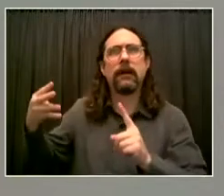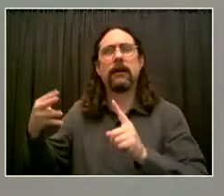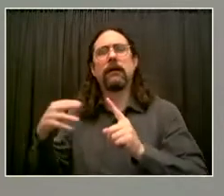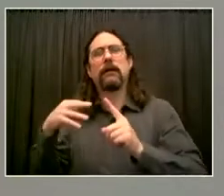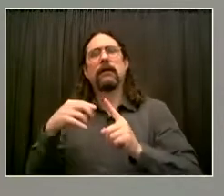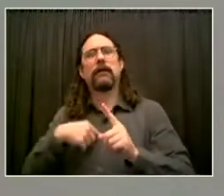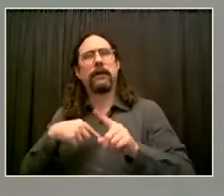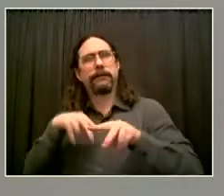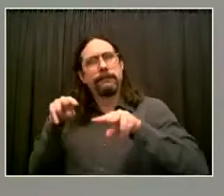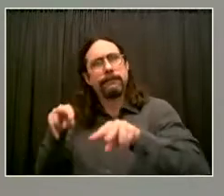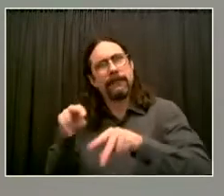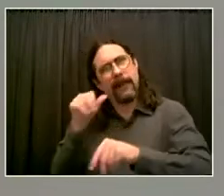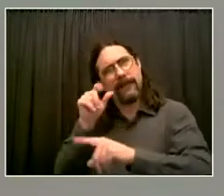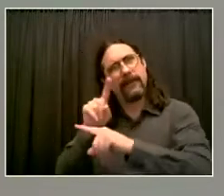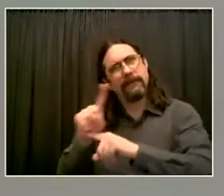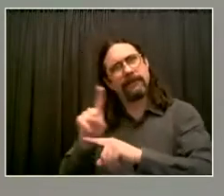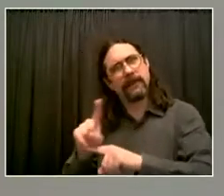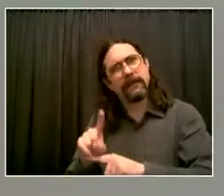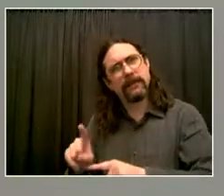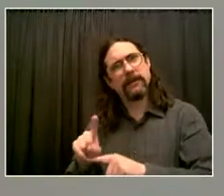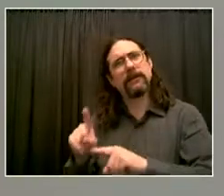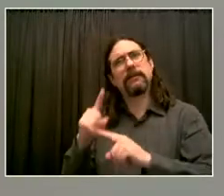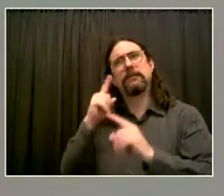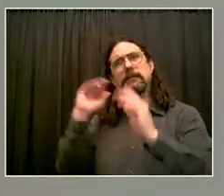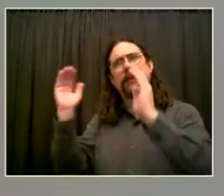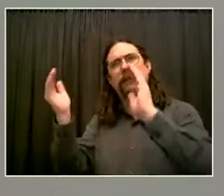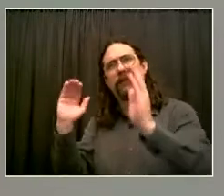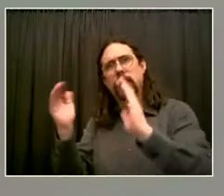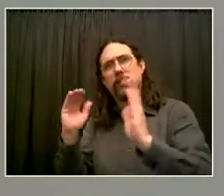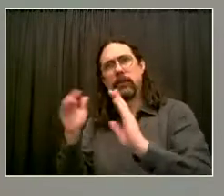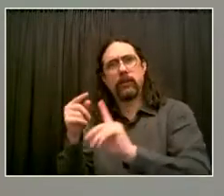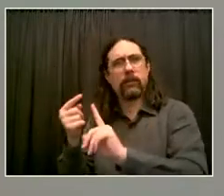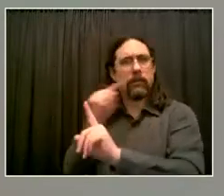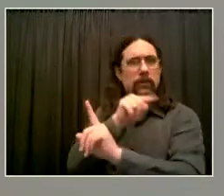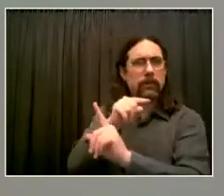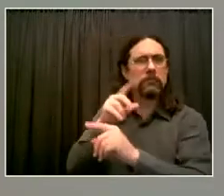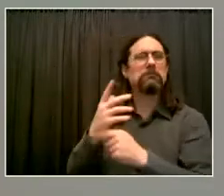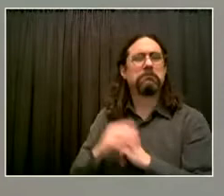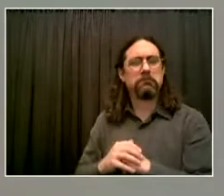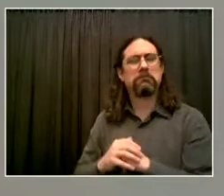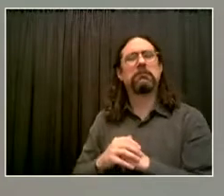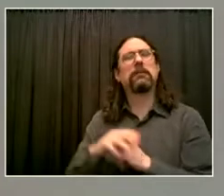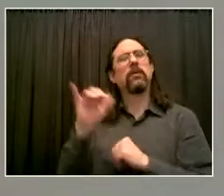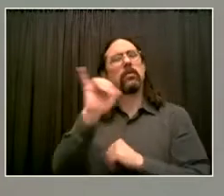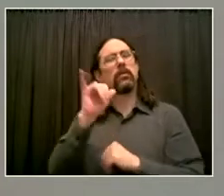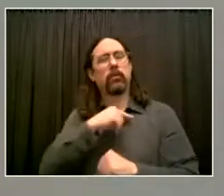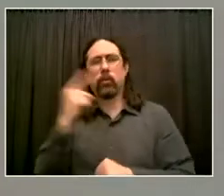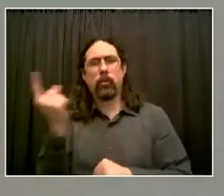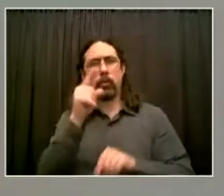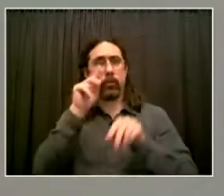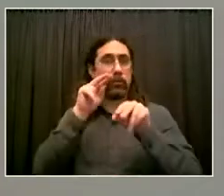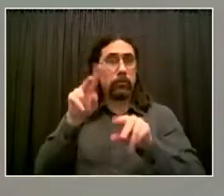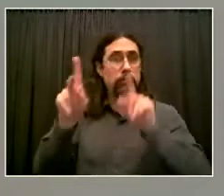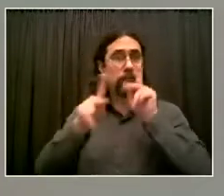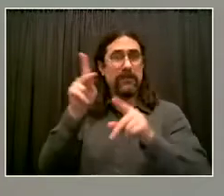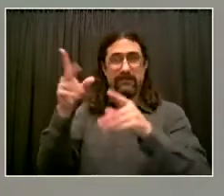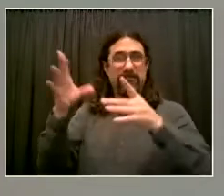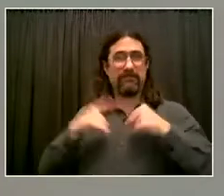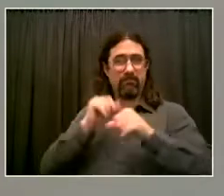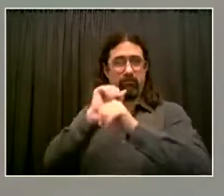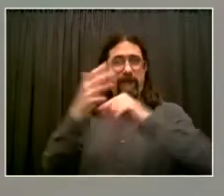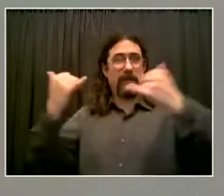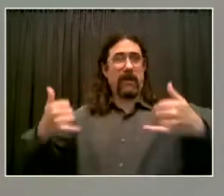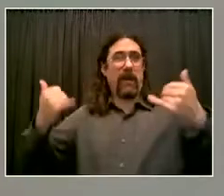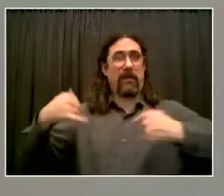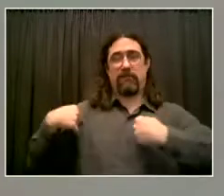variants and whether or not they are more likely to cause reinfection in people who have before. And as Dr. Choksi has said, we don't see